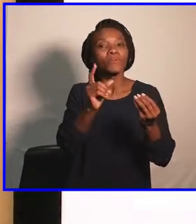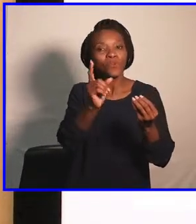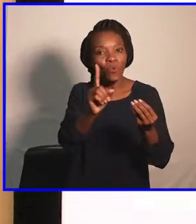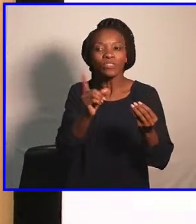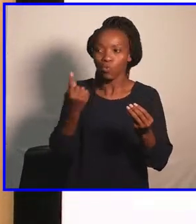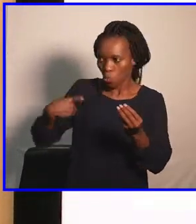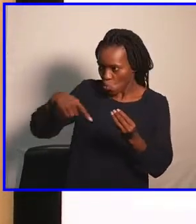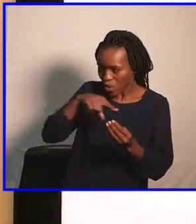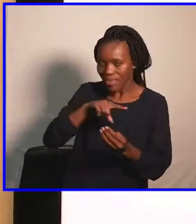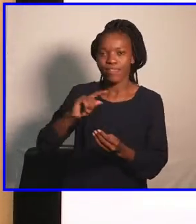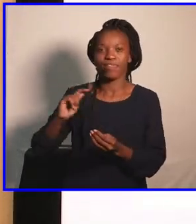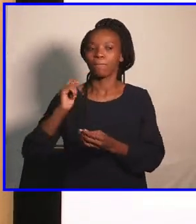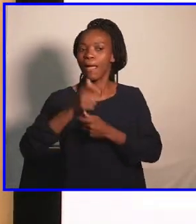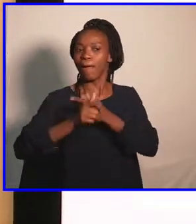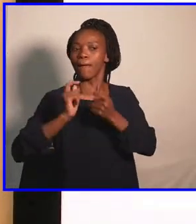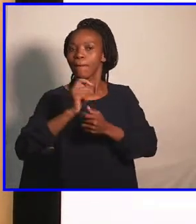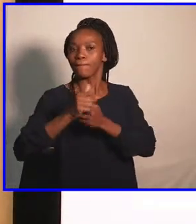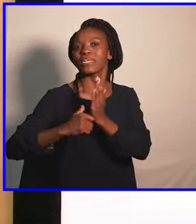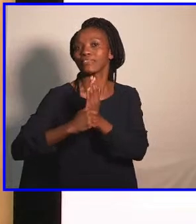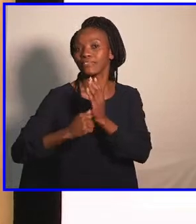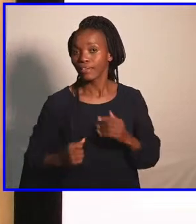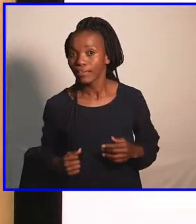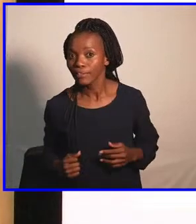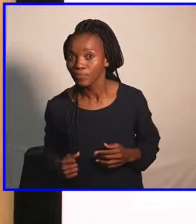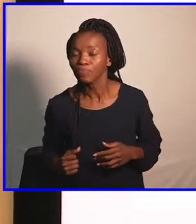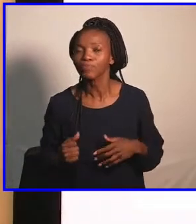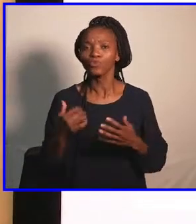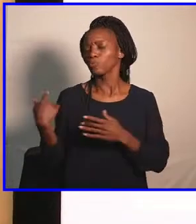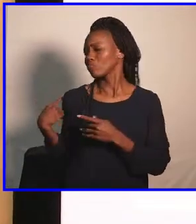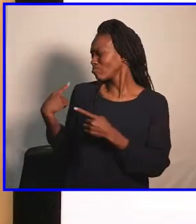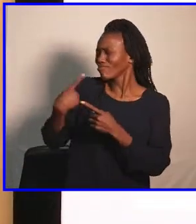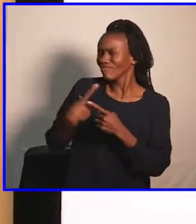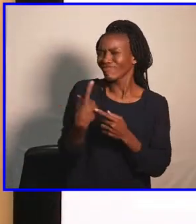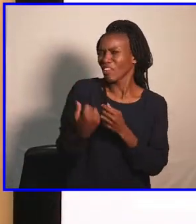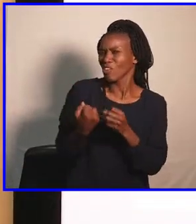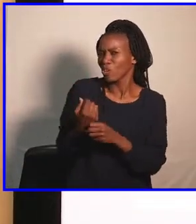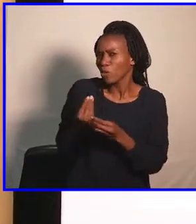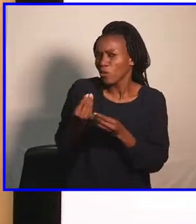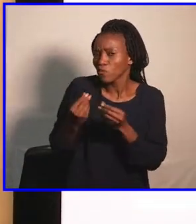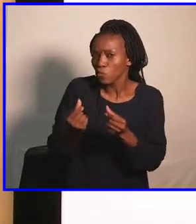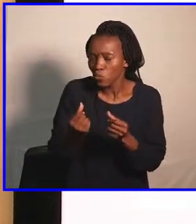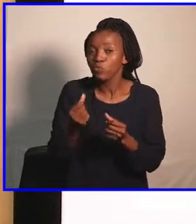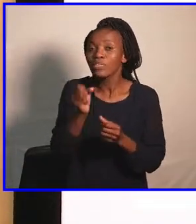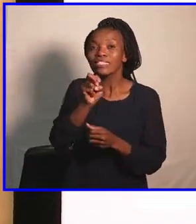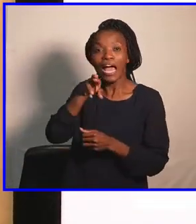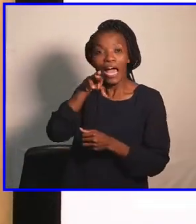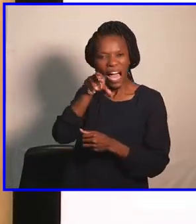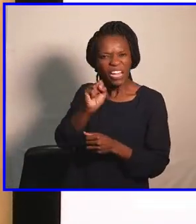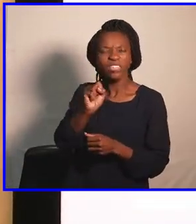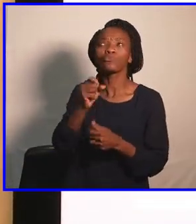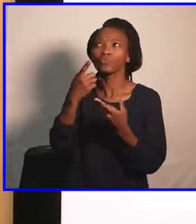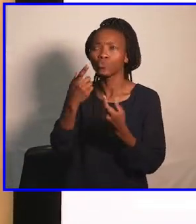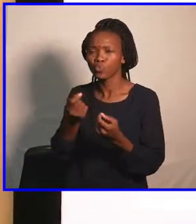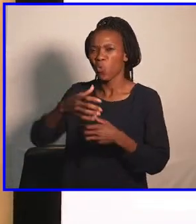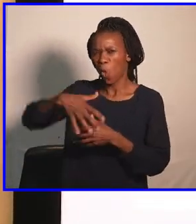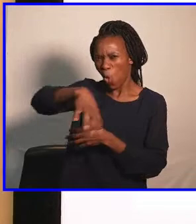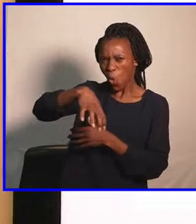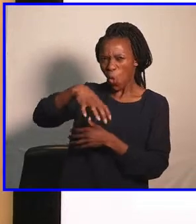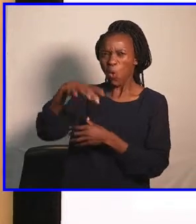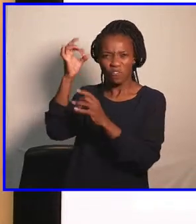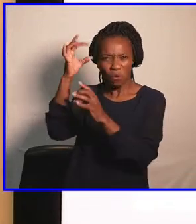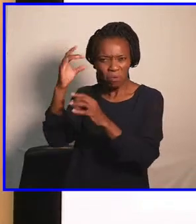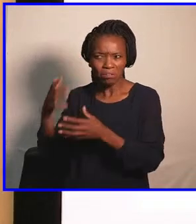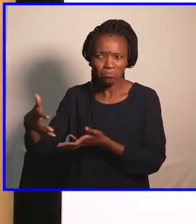of us. Over the past few years, SARS has been accessing data locally